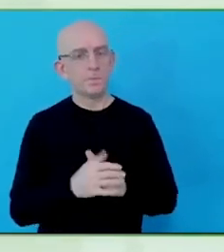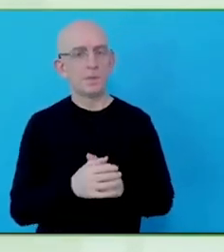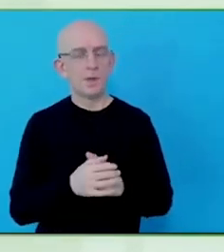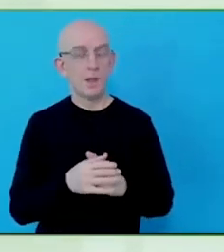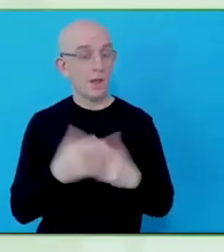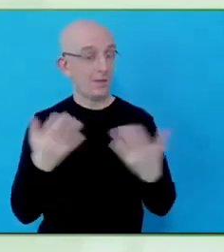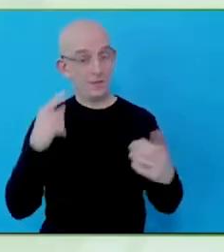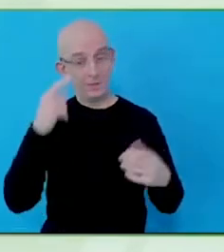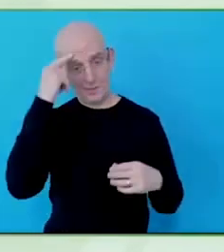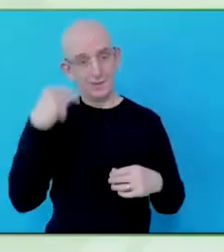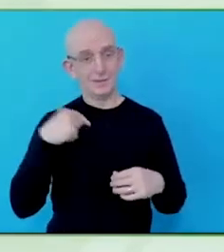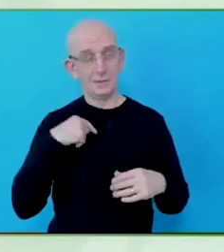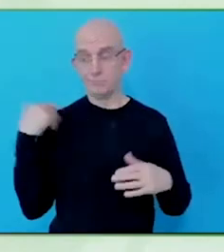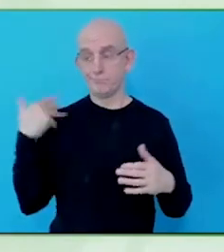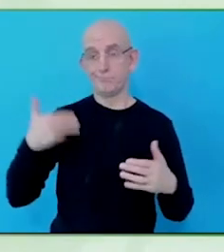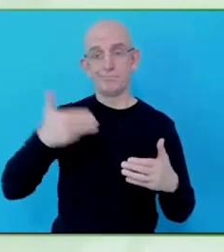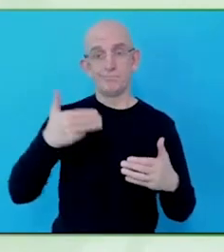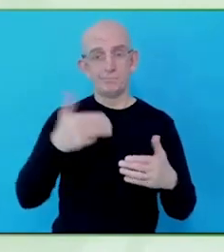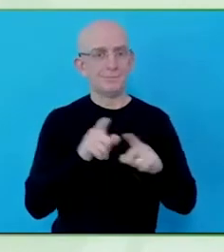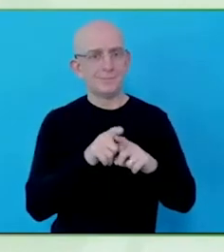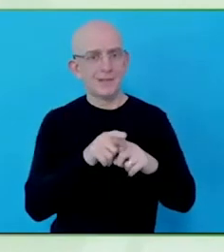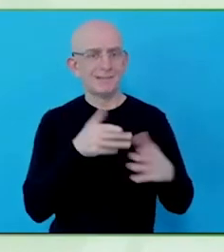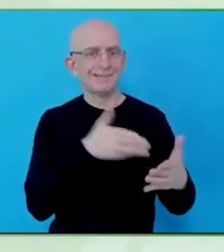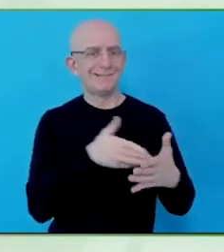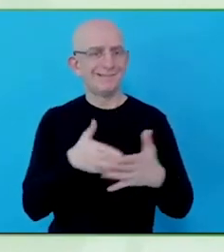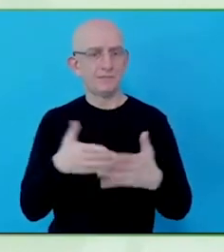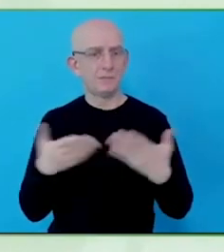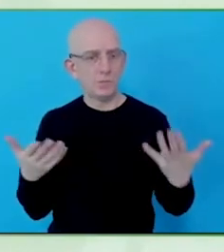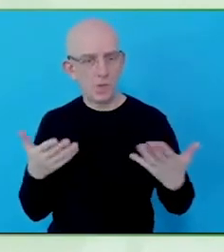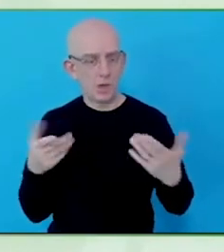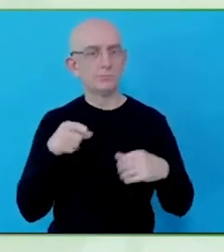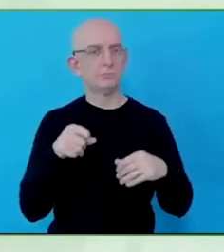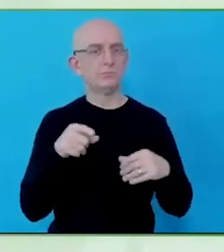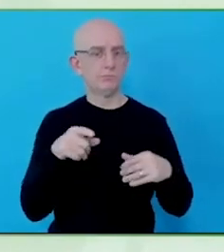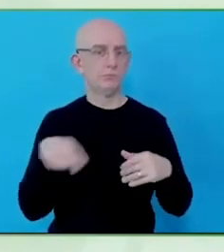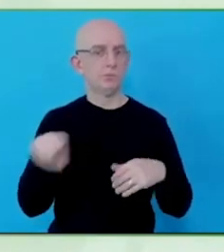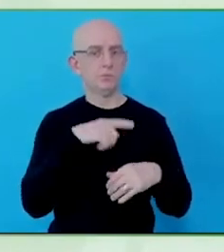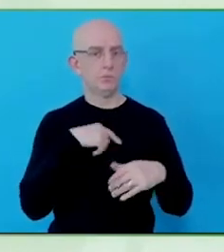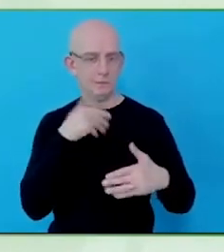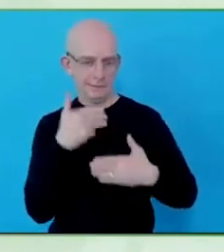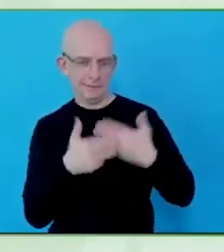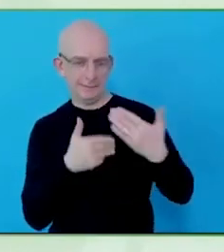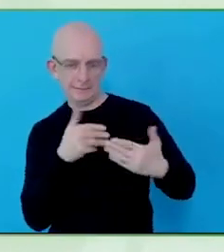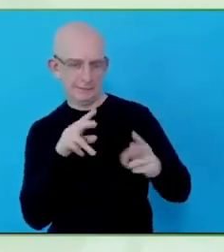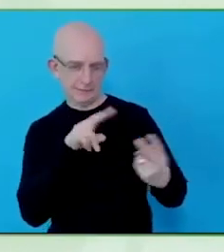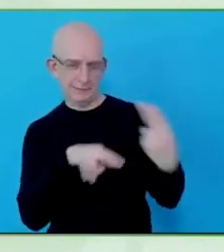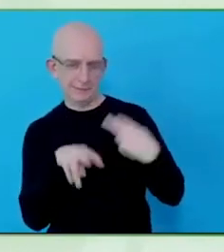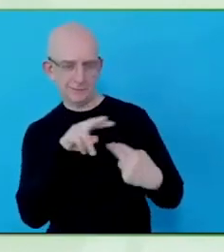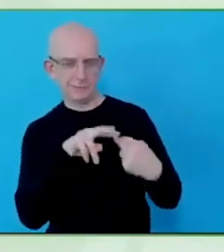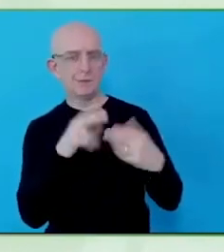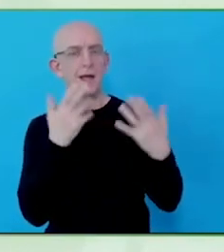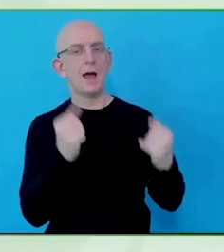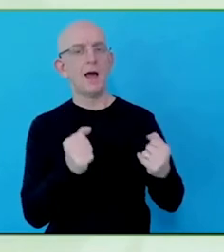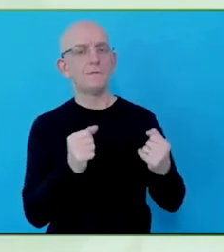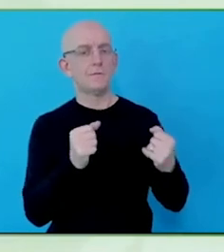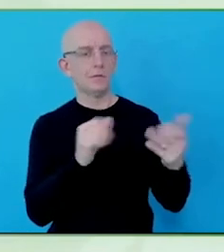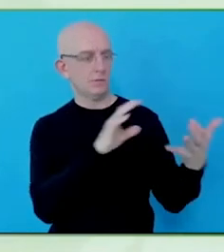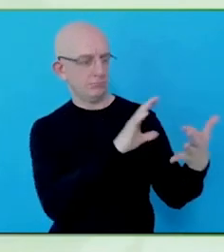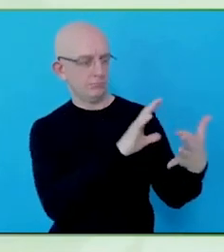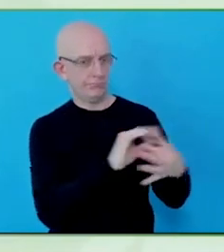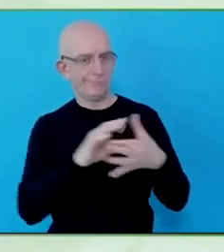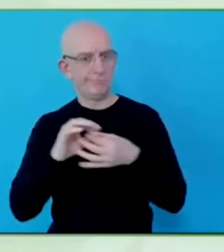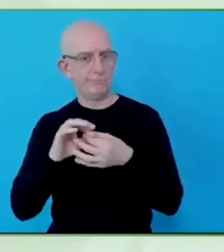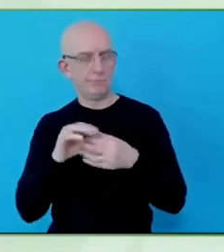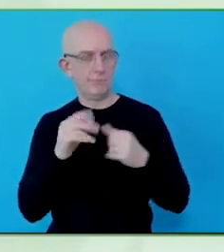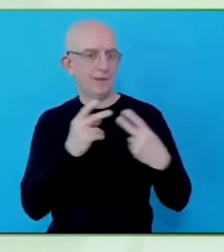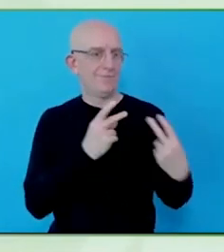a content provider, you only control so much. So yes, you need to make sure that, for example, the